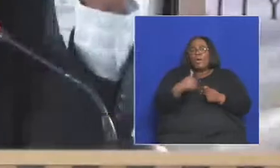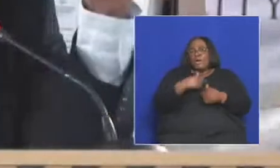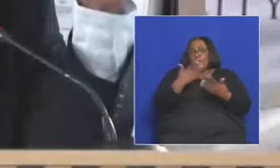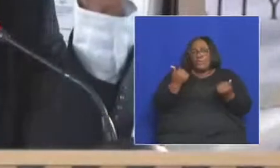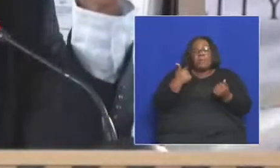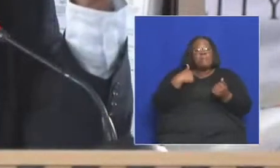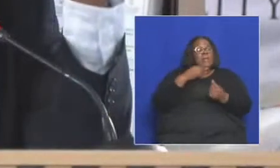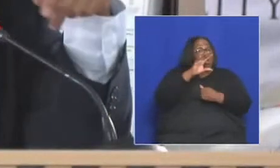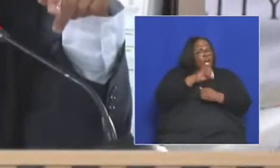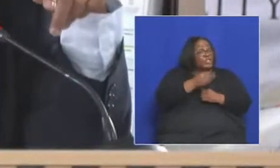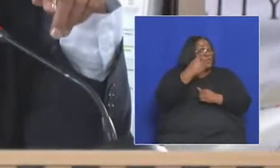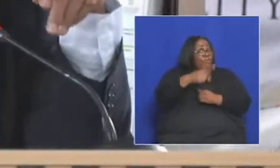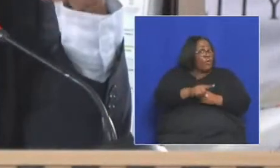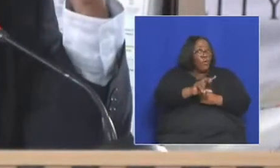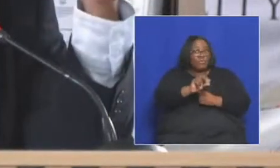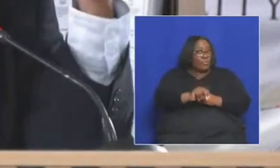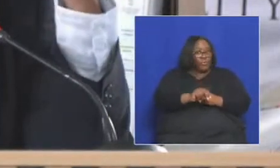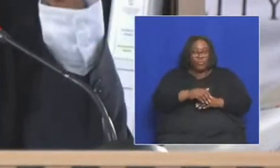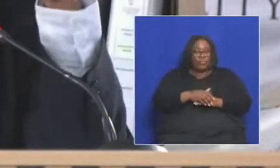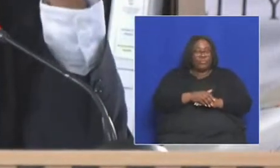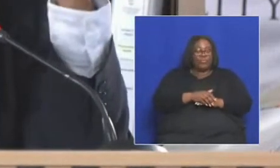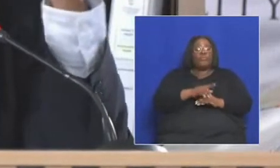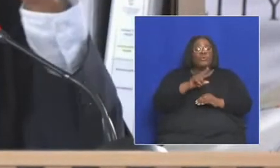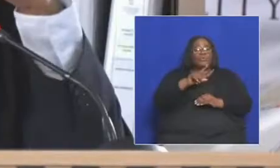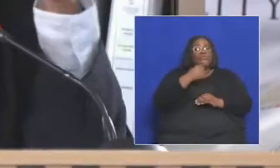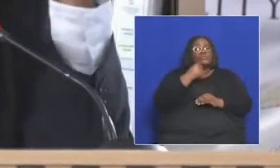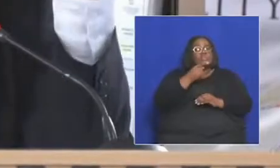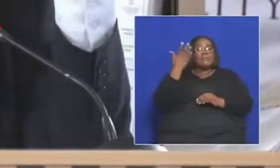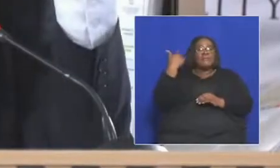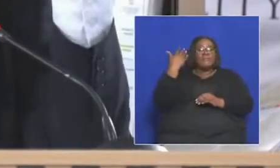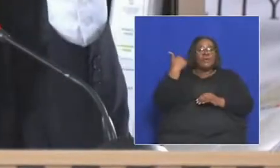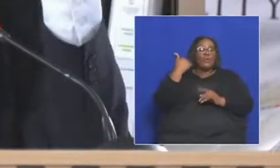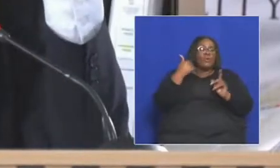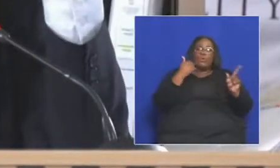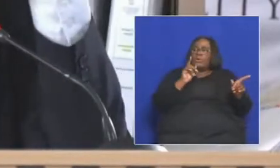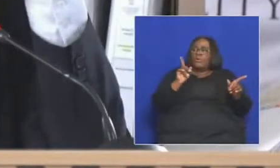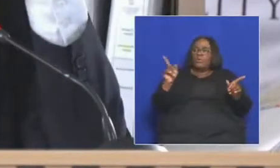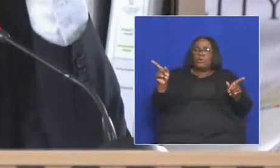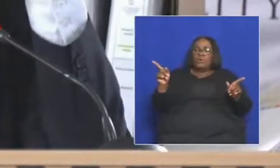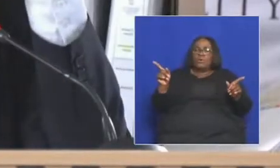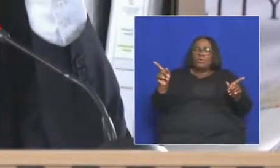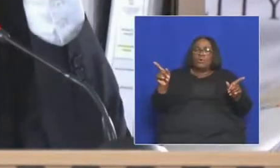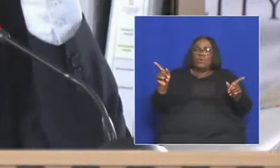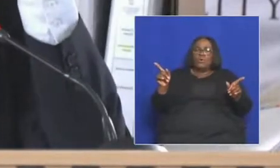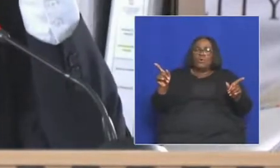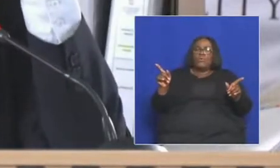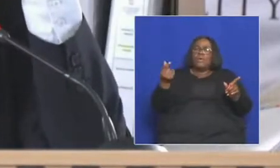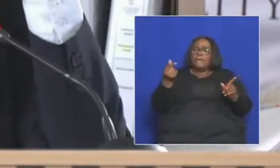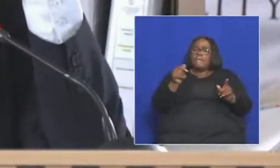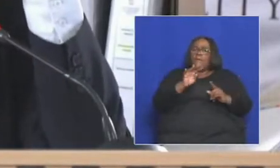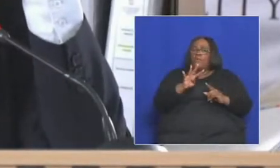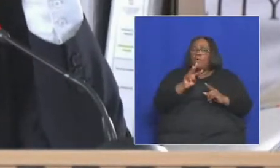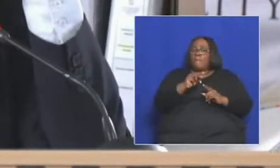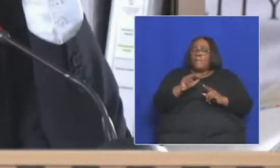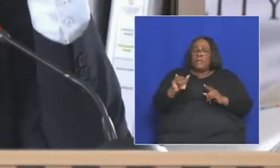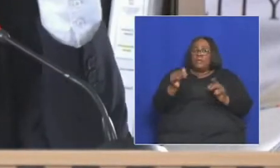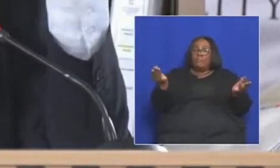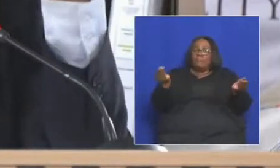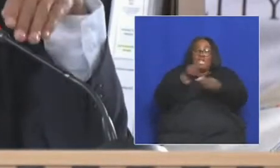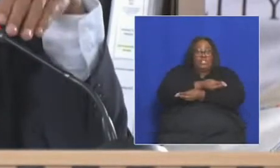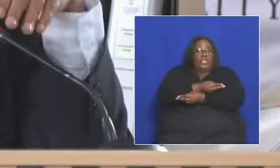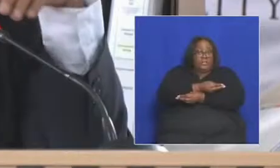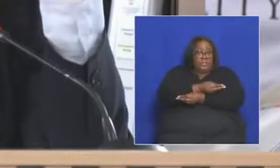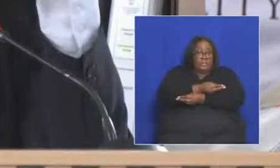you what, originally you said that Mr. Msibi, Mr. Maumela, somewhere there was an exchange of 4 million that you since reminded